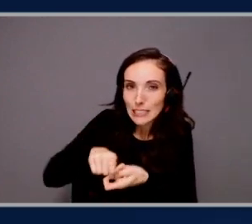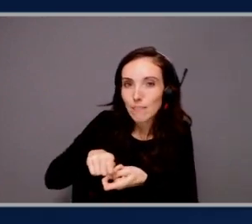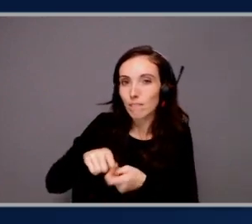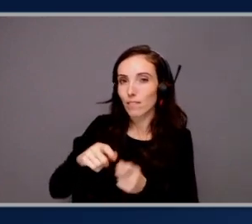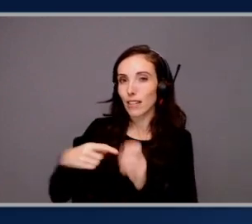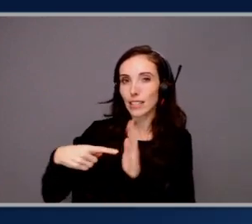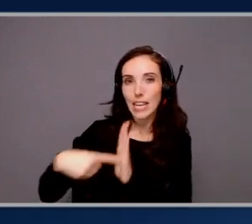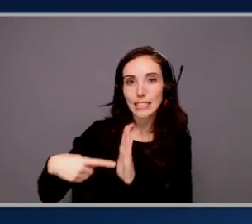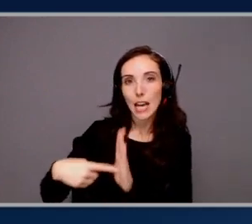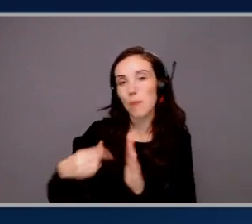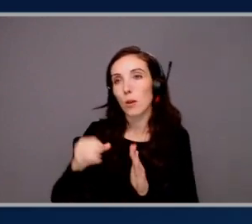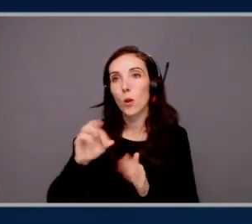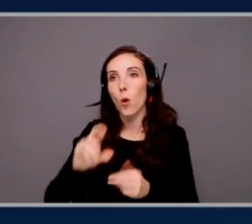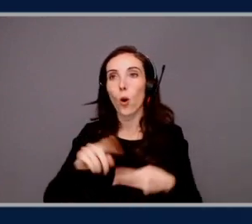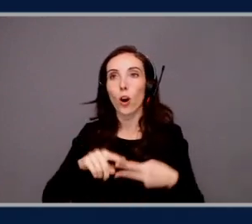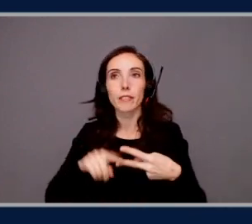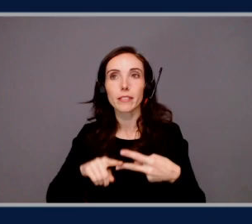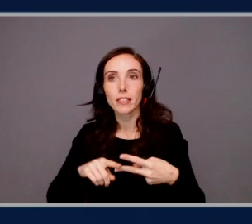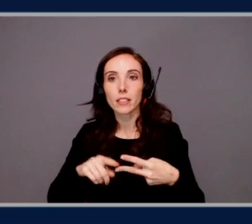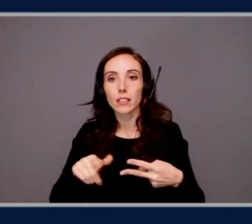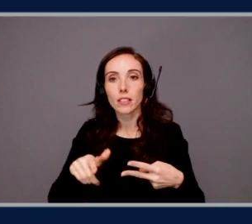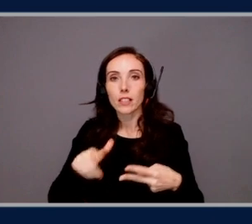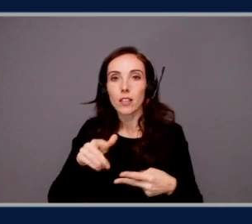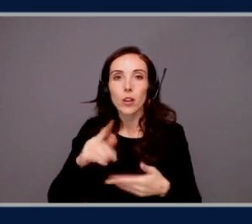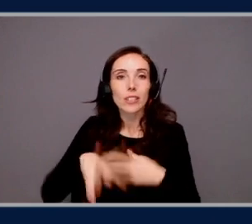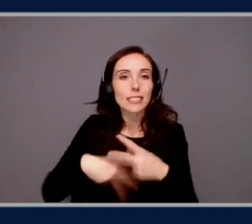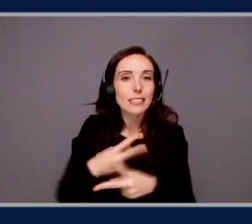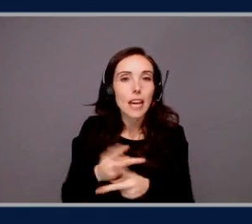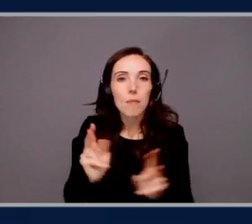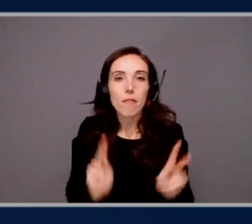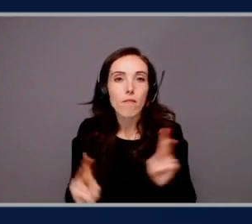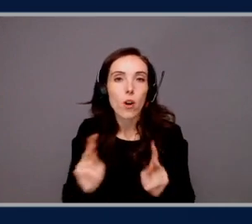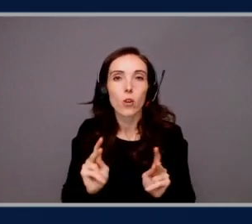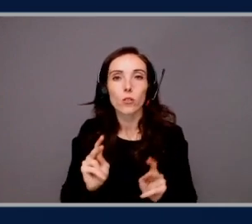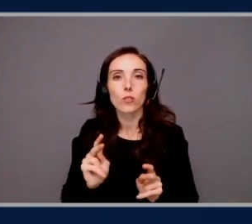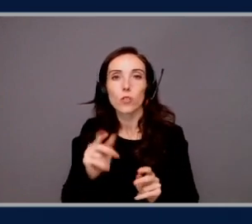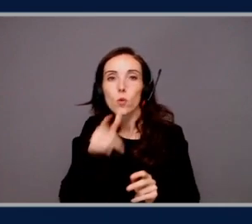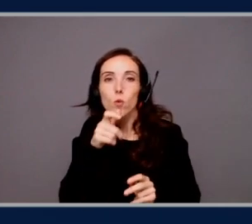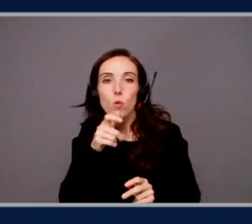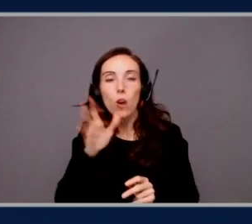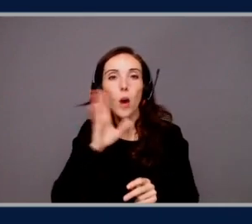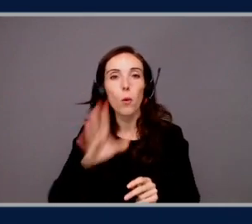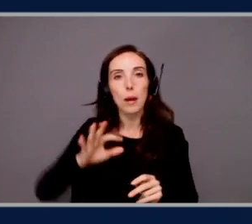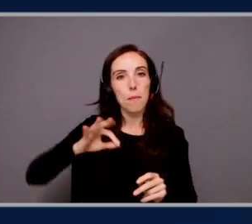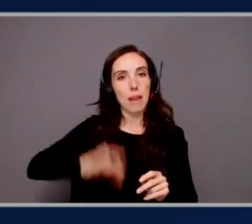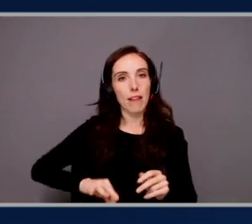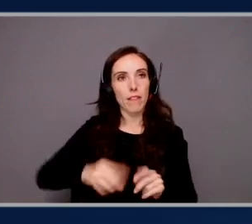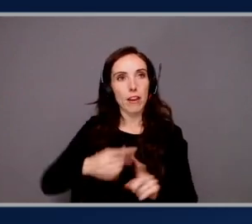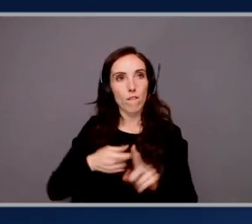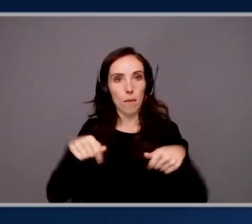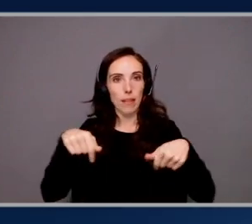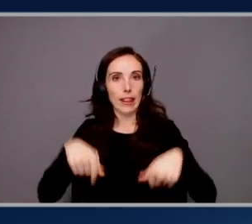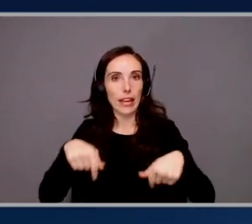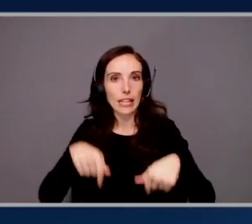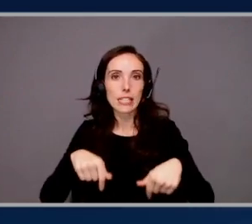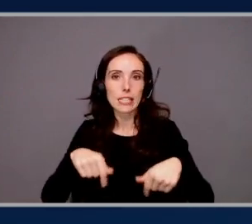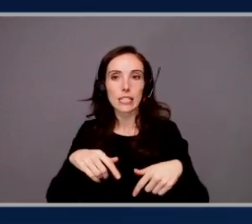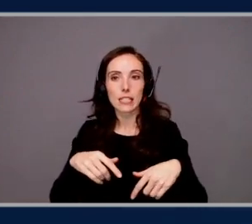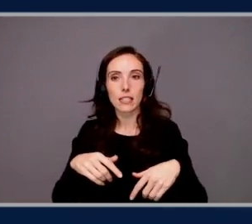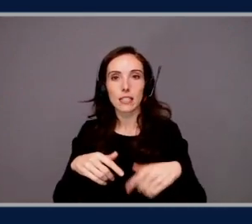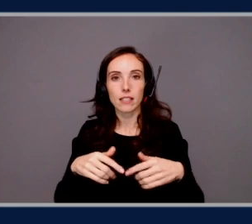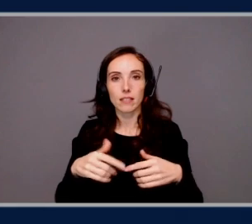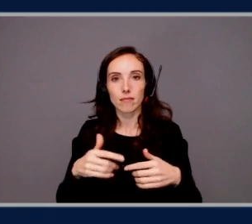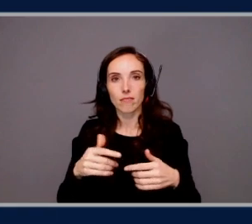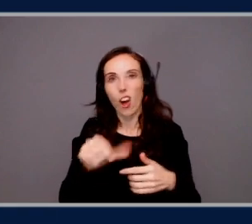the type of folks or IT folks that would really benefit from this, besides kind of what we've already touched